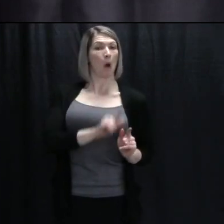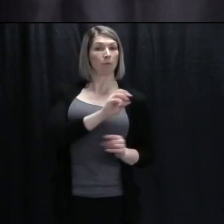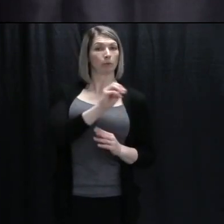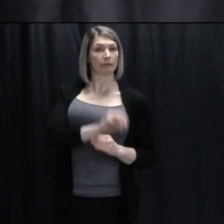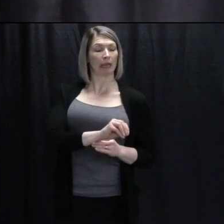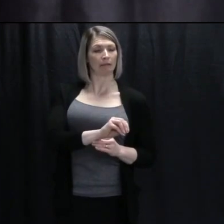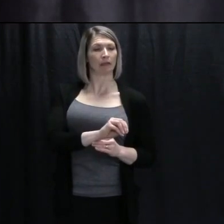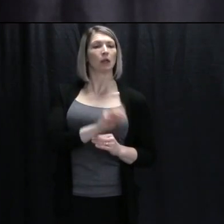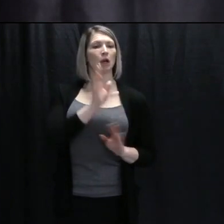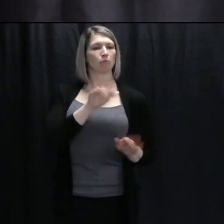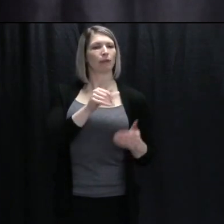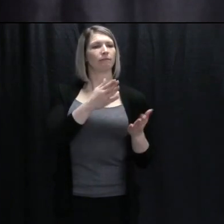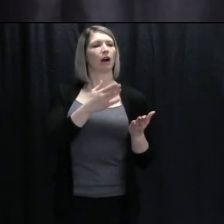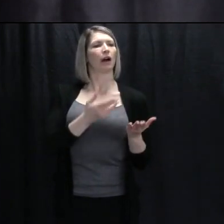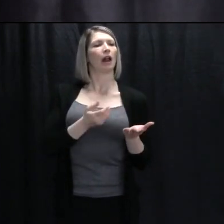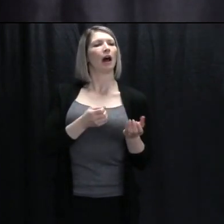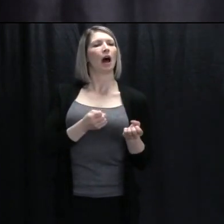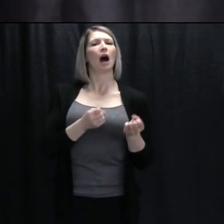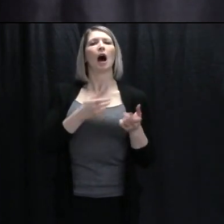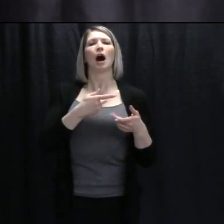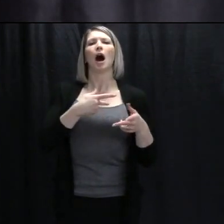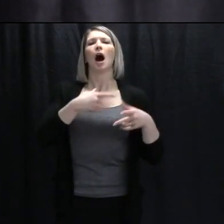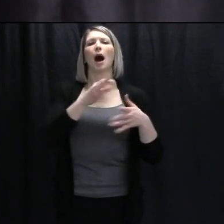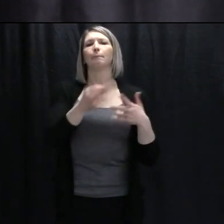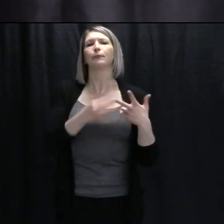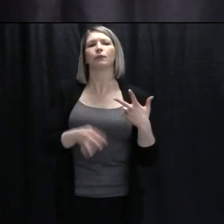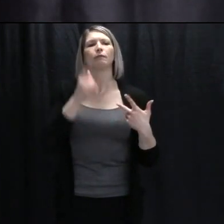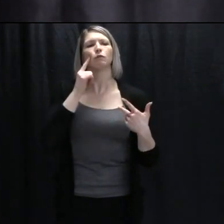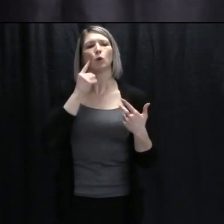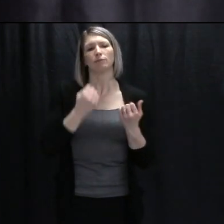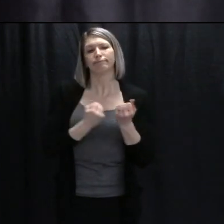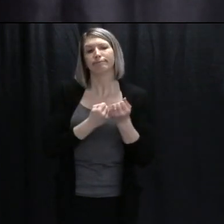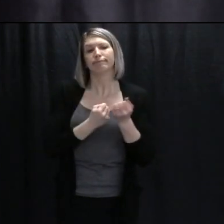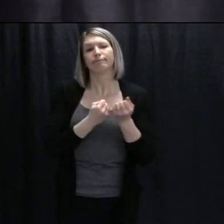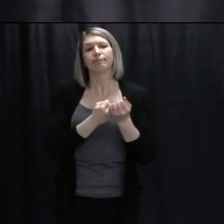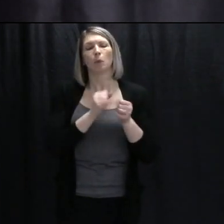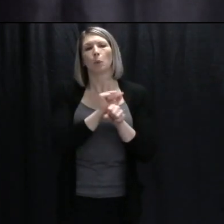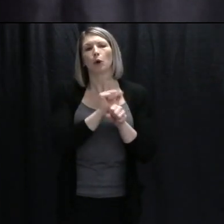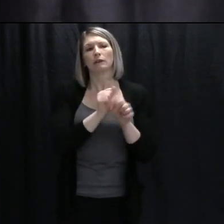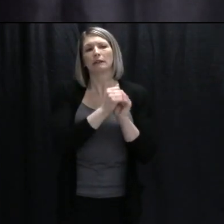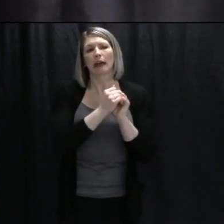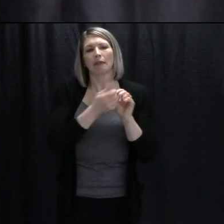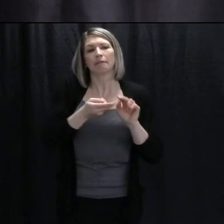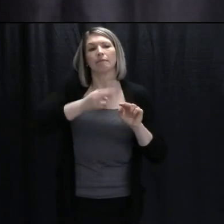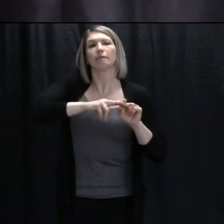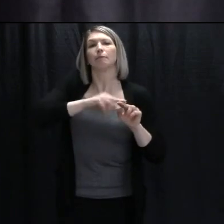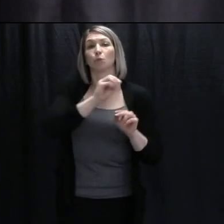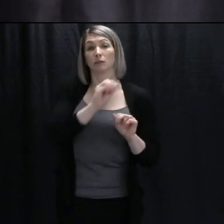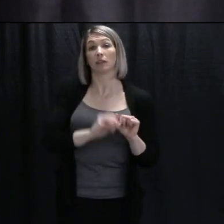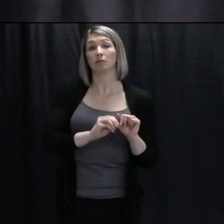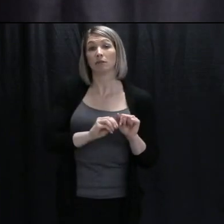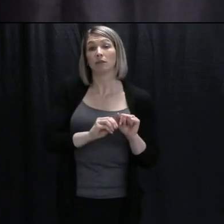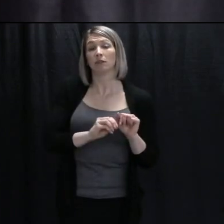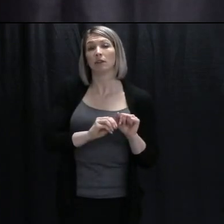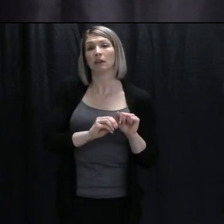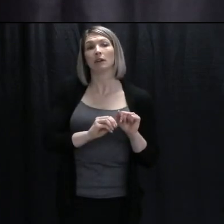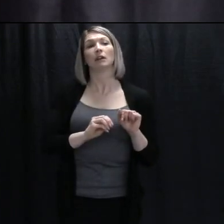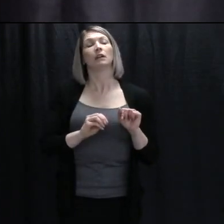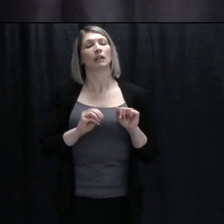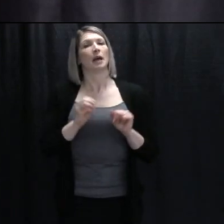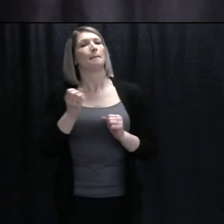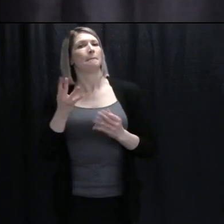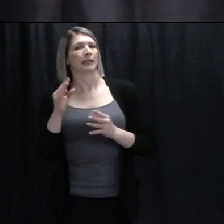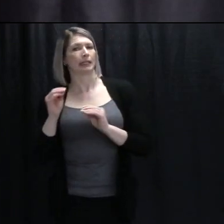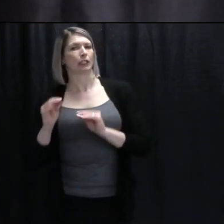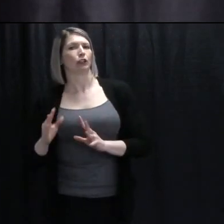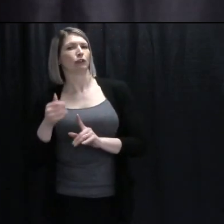the opportunities for credit rescue and credit recovery. These are 2 avenues that certainly teachers would be well aware of. They